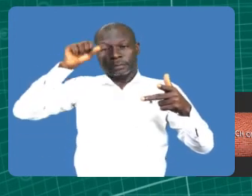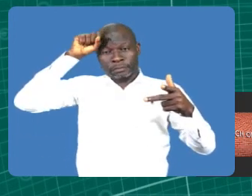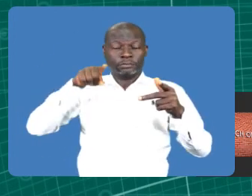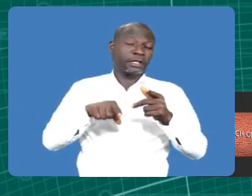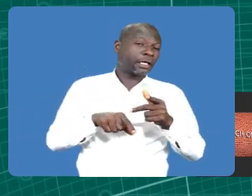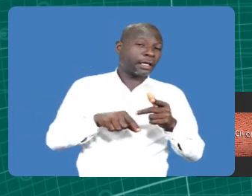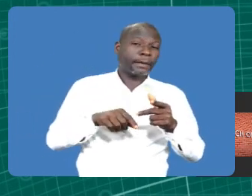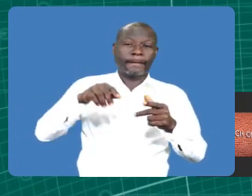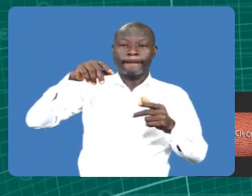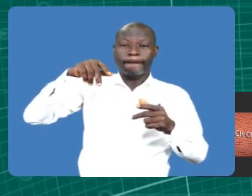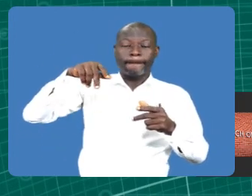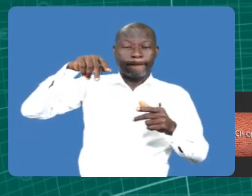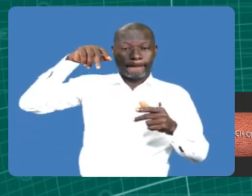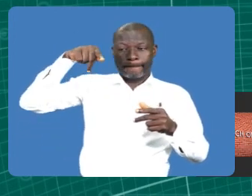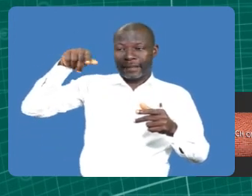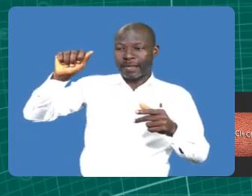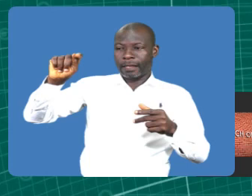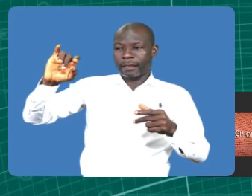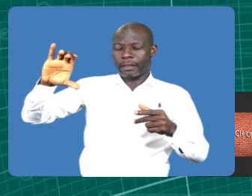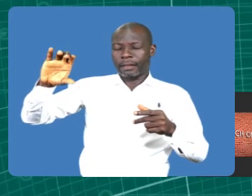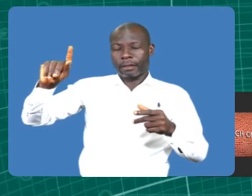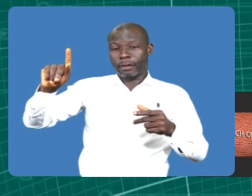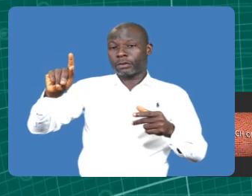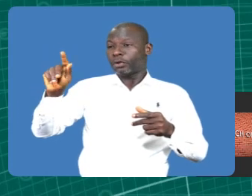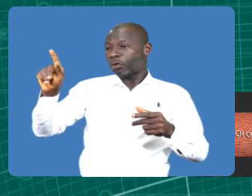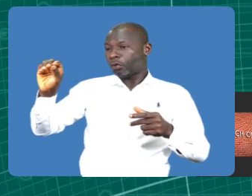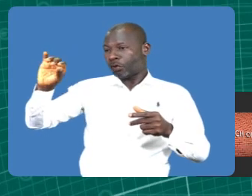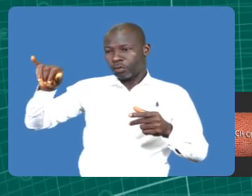Brother Patrick Kojo Insia.